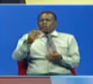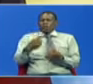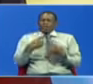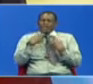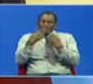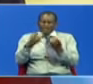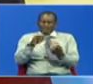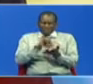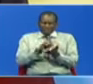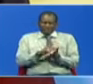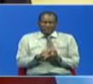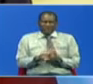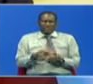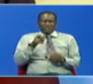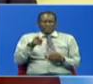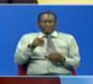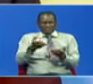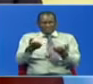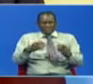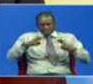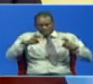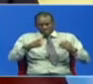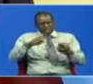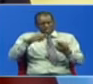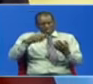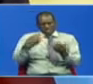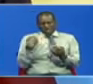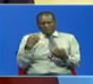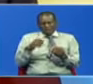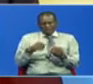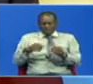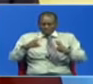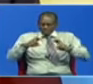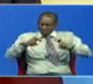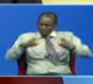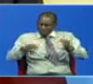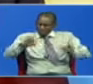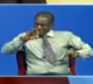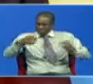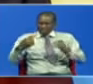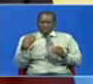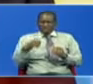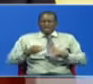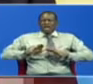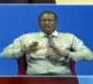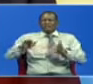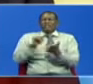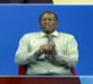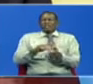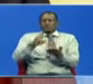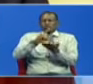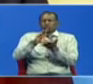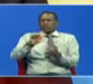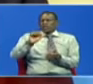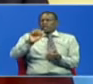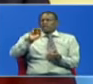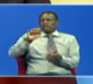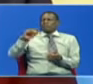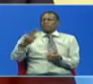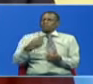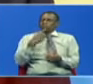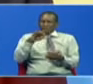that. This requires looking at the statistics and breaking it down. So I'll leave it to Dr. Amot to respond to that